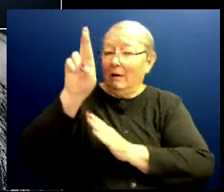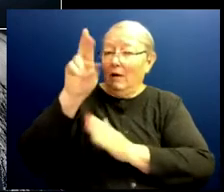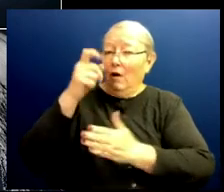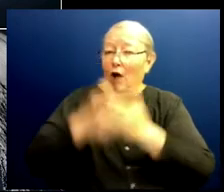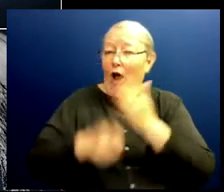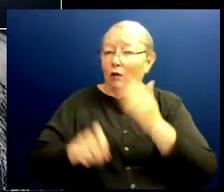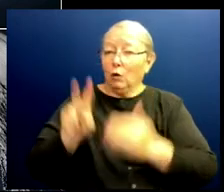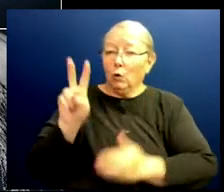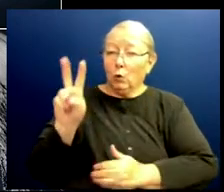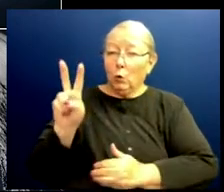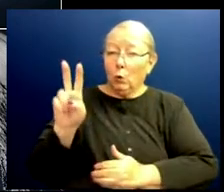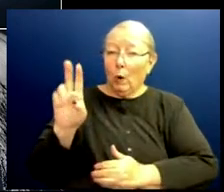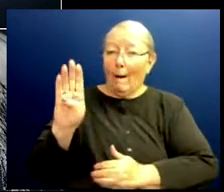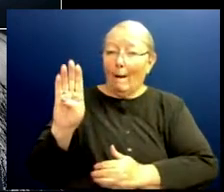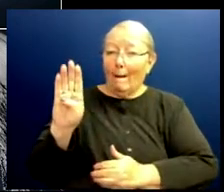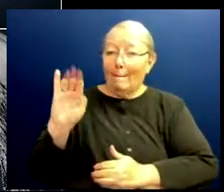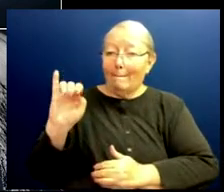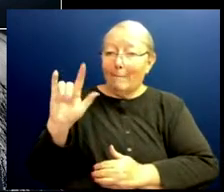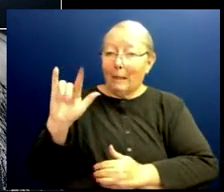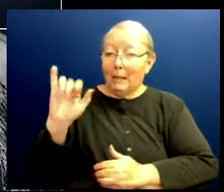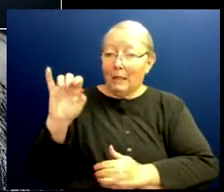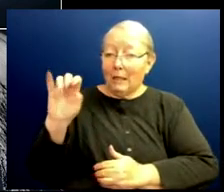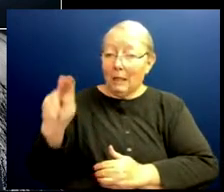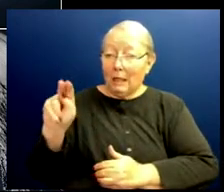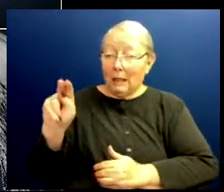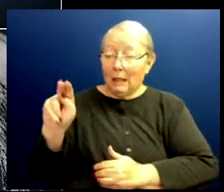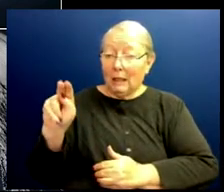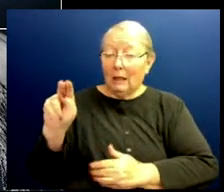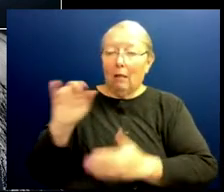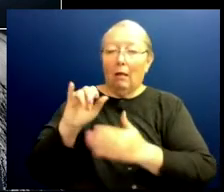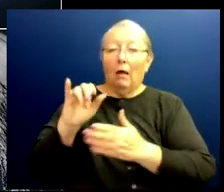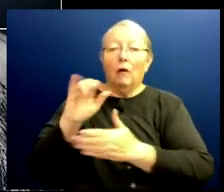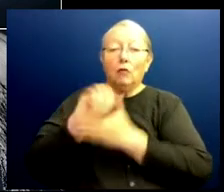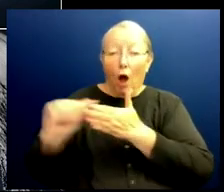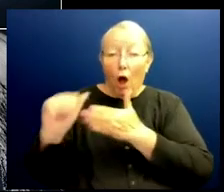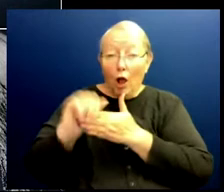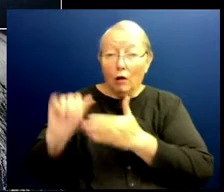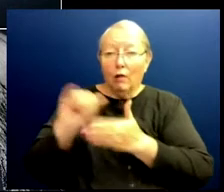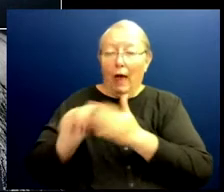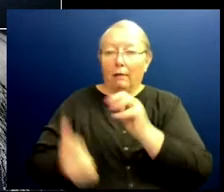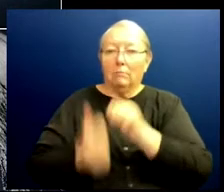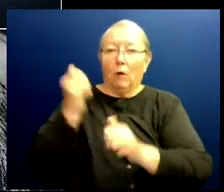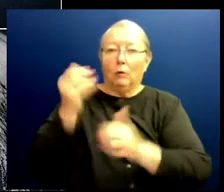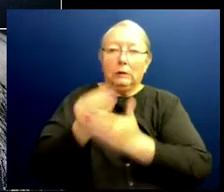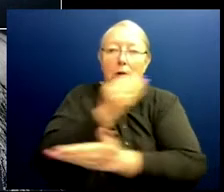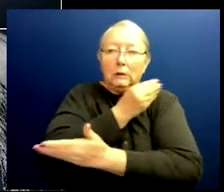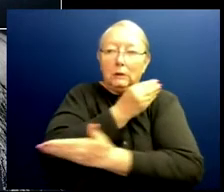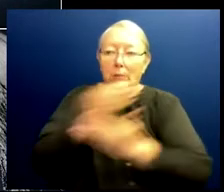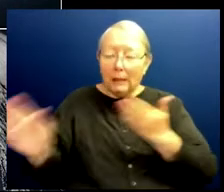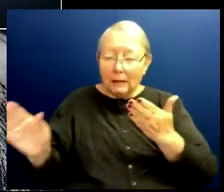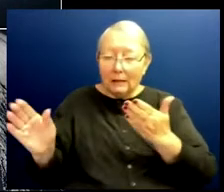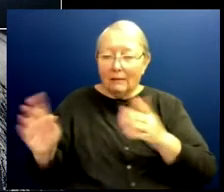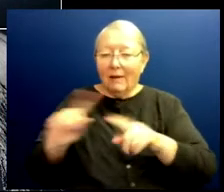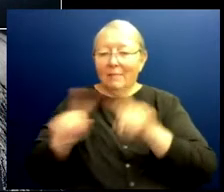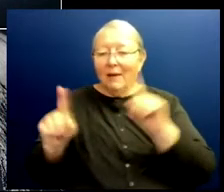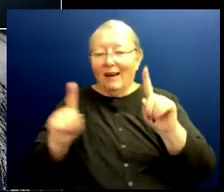expensive scientific project in history. It has since been superseded by the Large Hadron